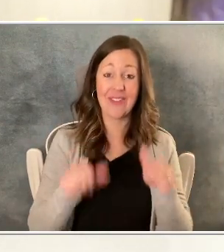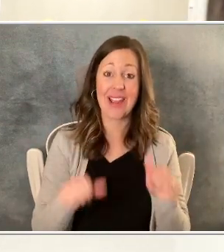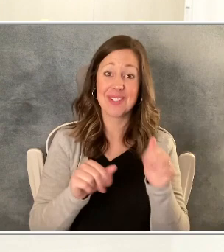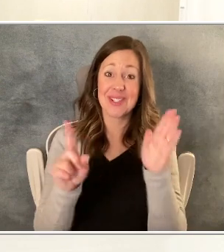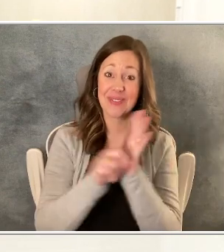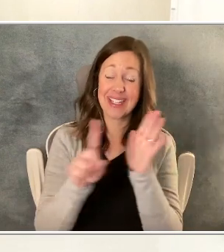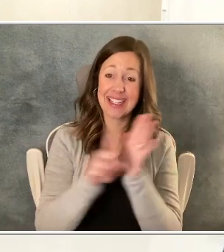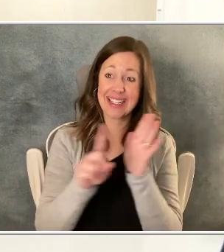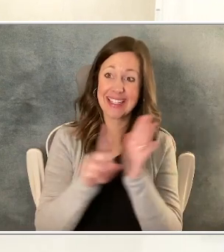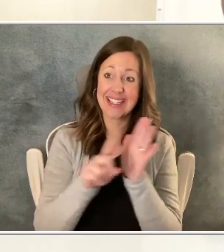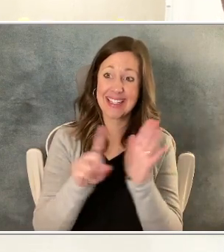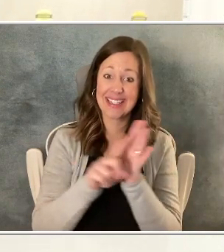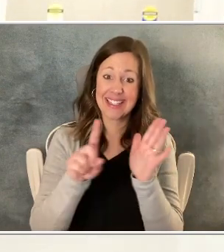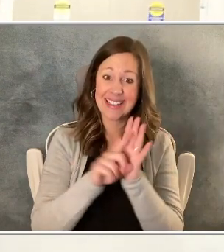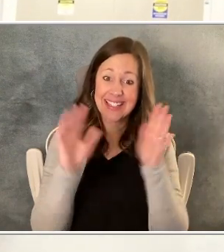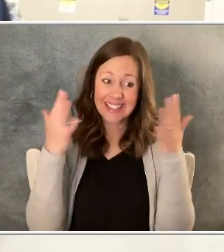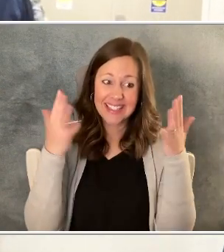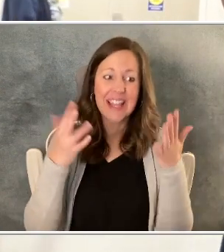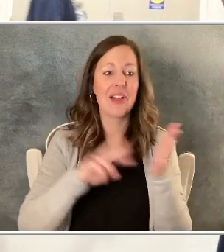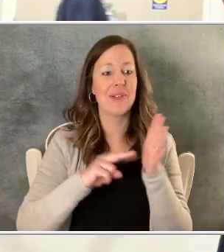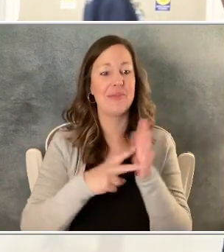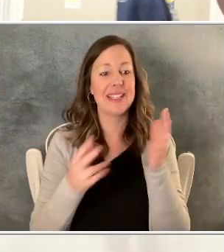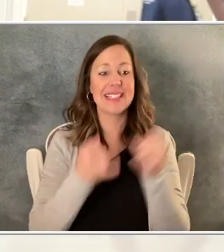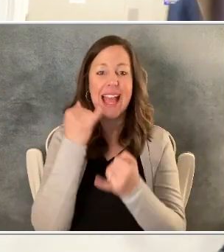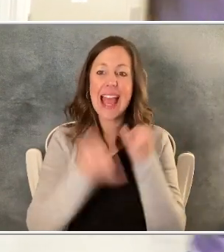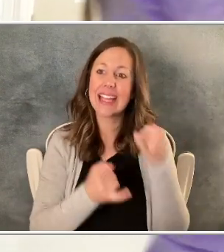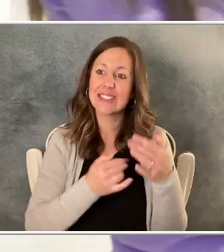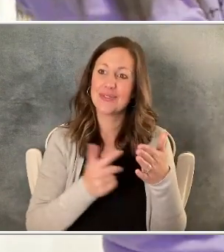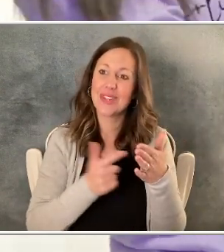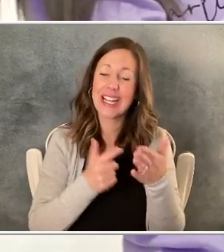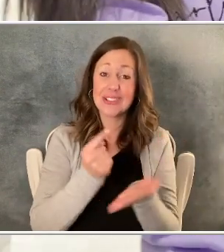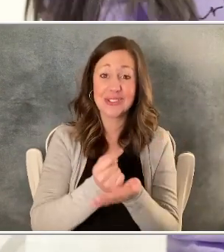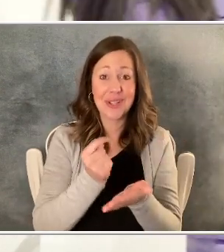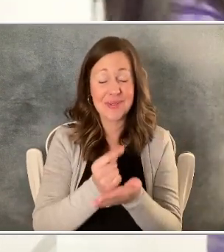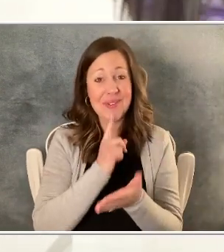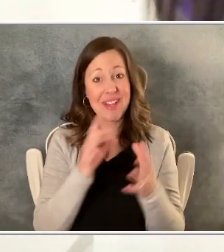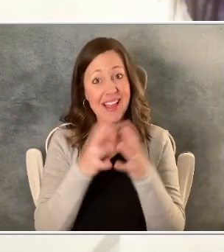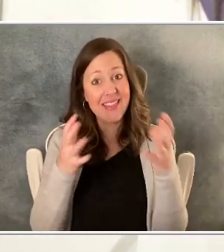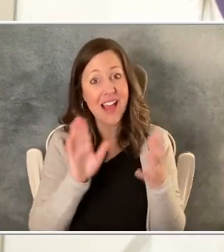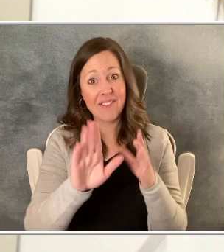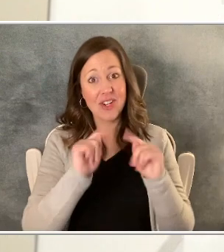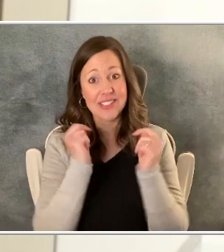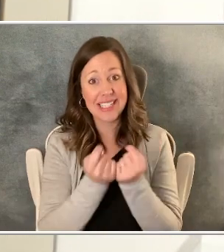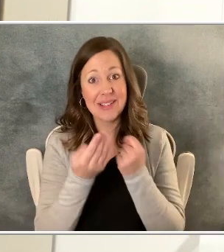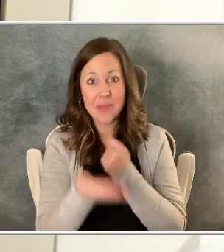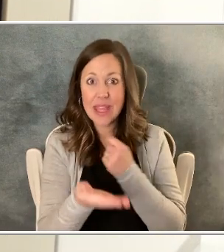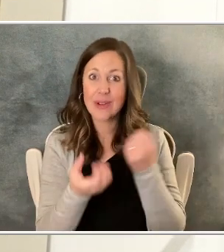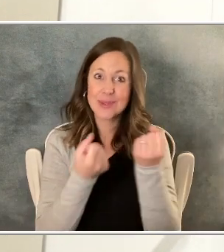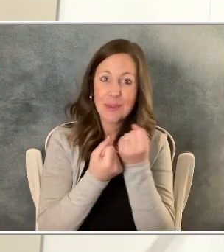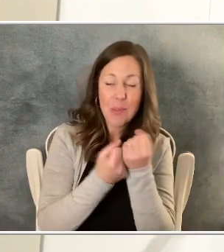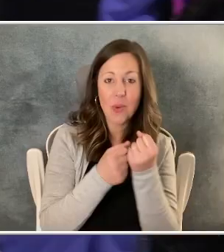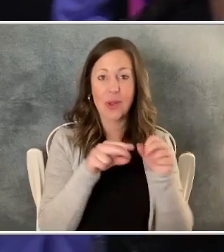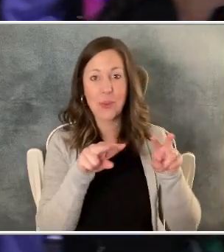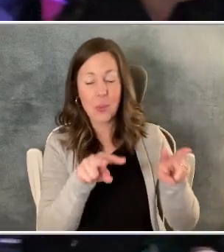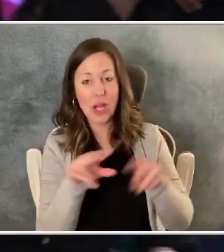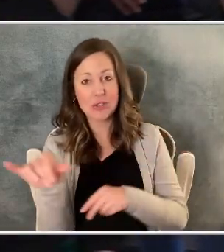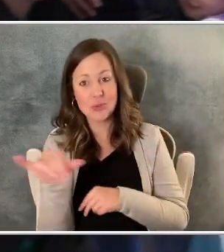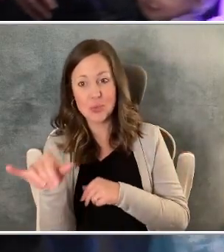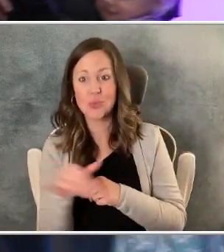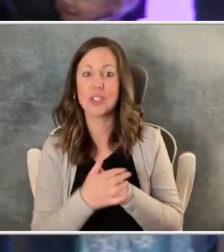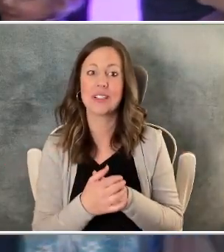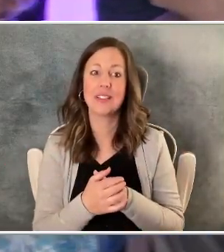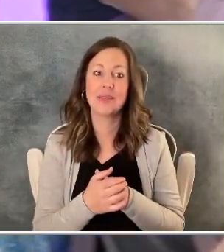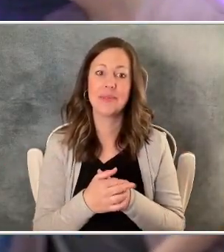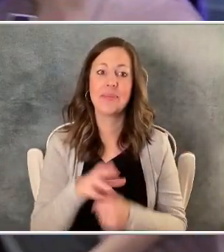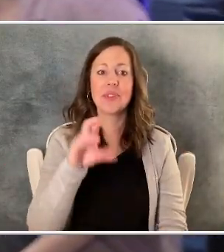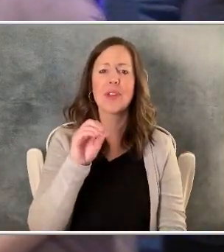bell, marking the end of radiation treatment. Lots of our care team there to watch and support. And Rob, we want to play a